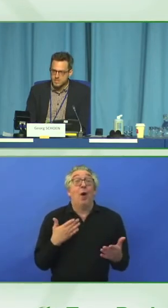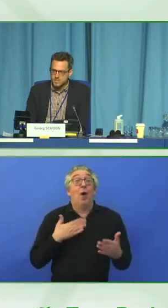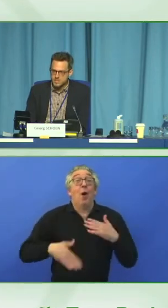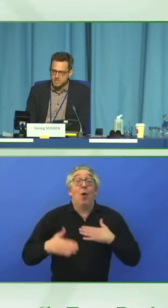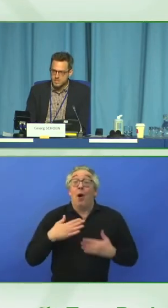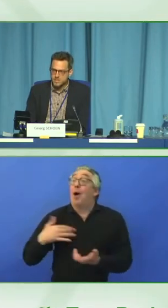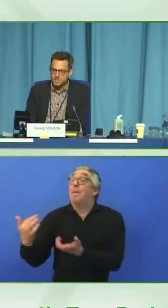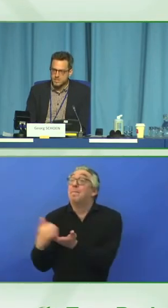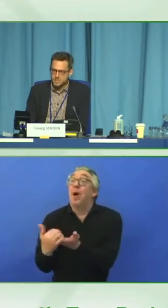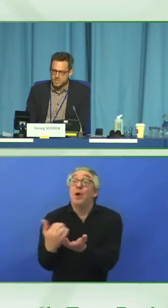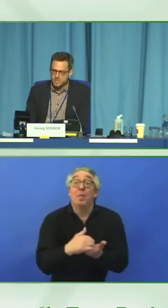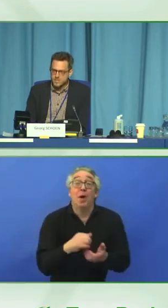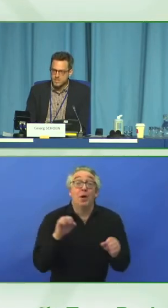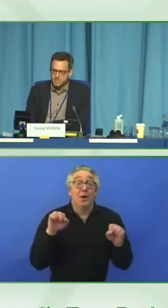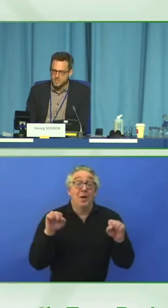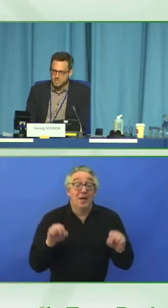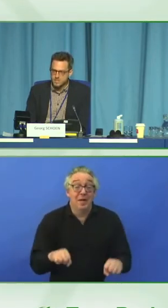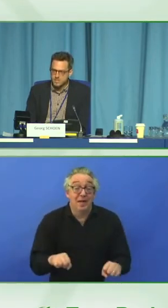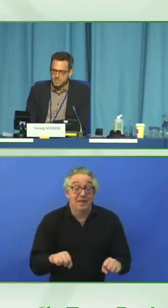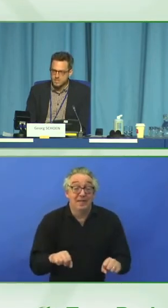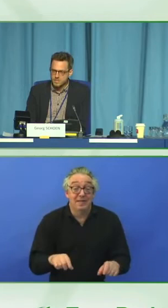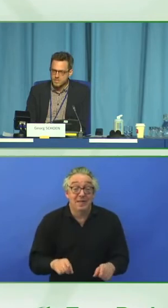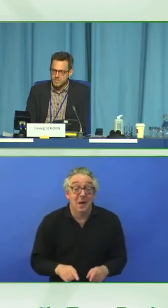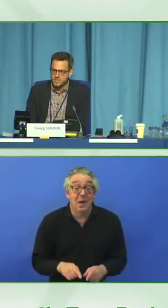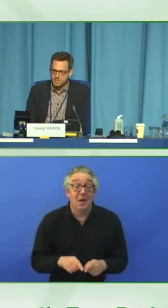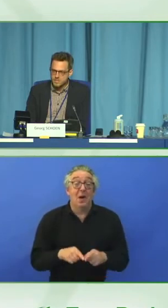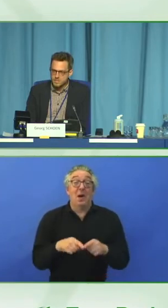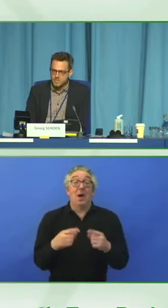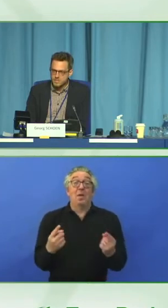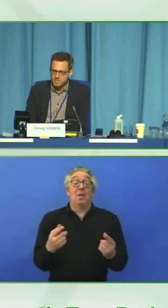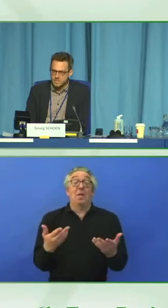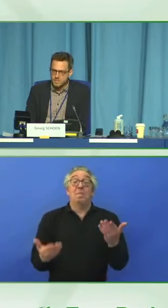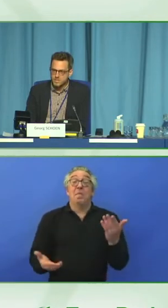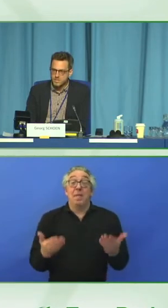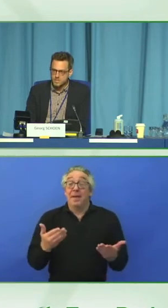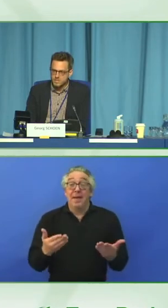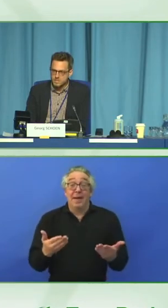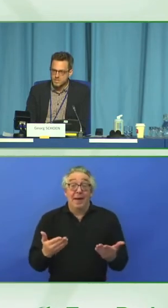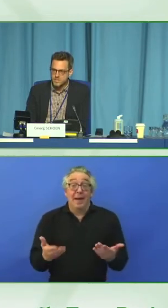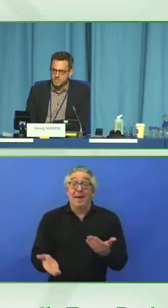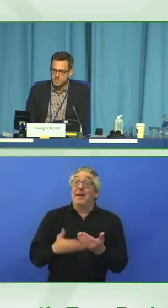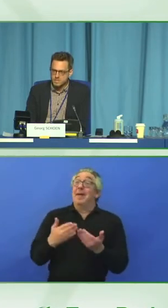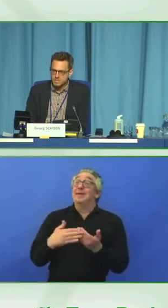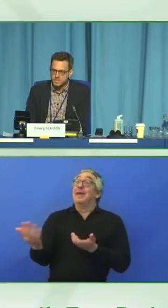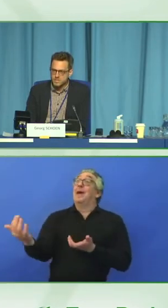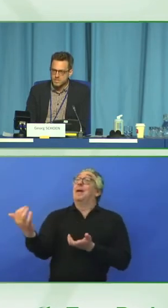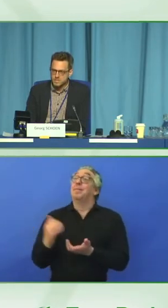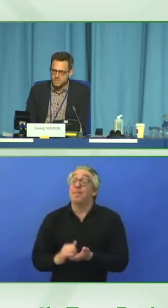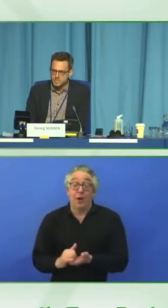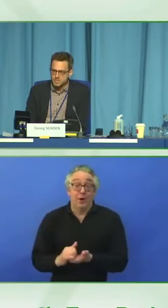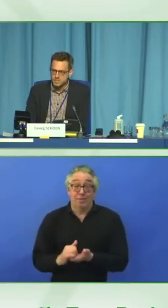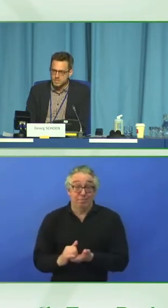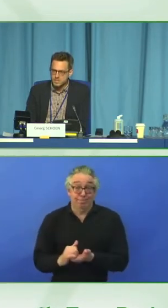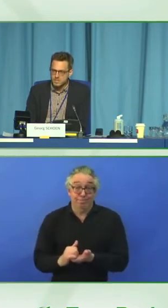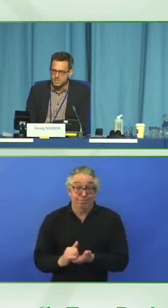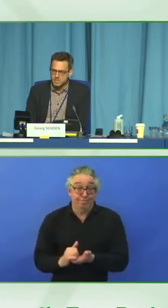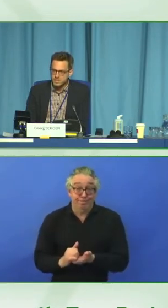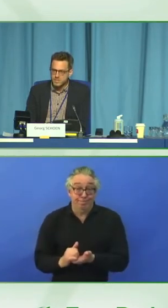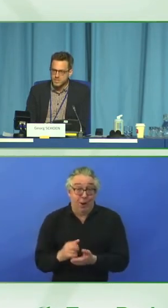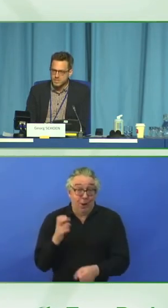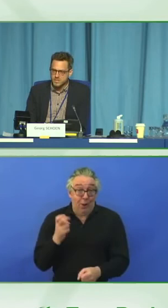if it's the disability space, which people don't understand, and there are no proven models, especially, for example, when I